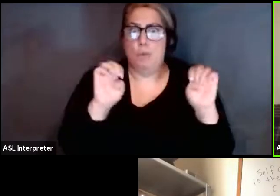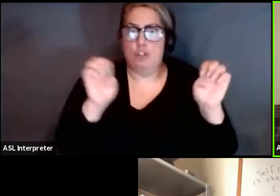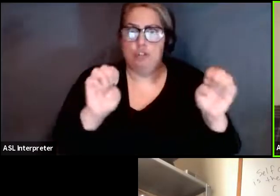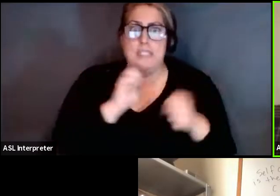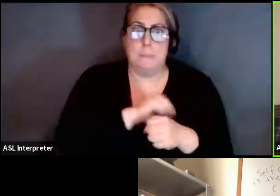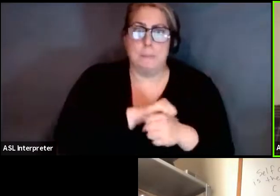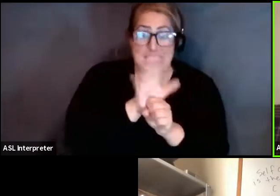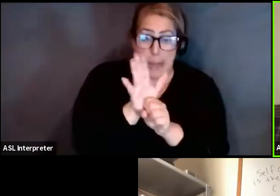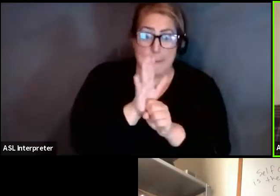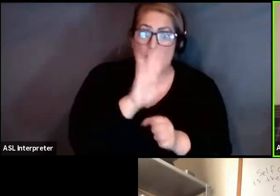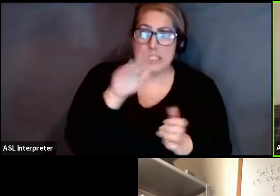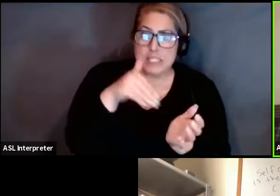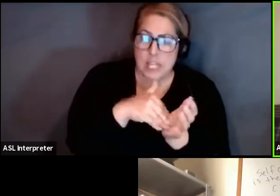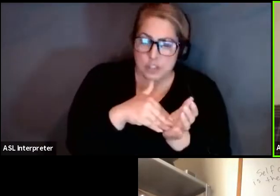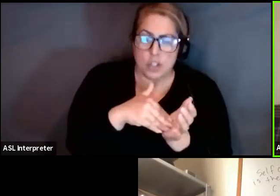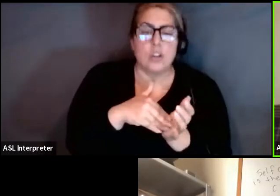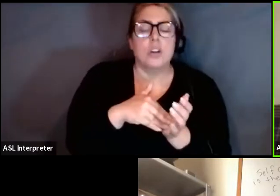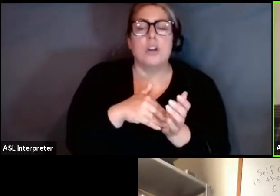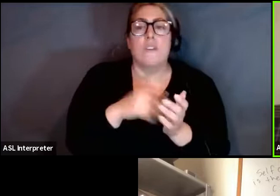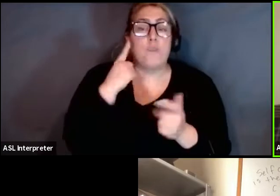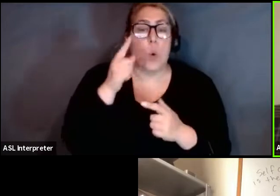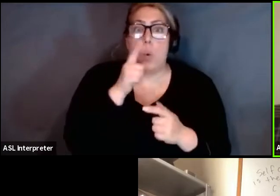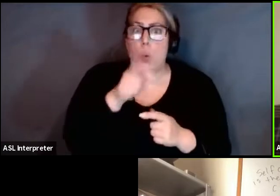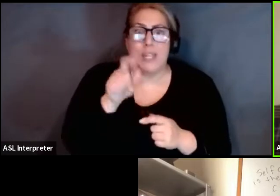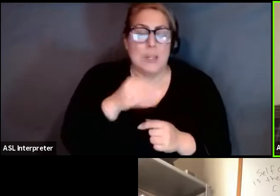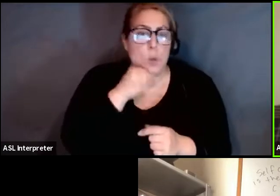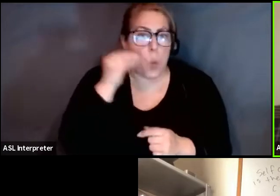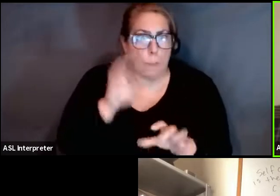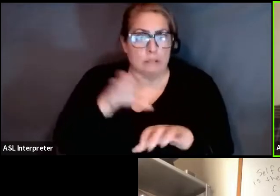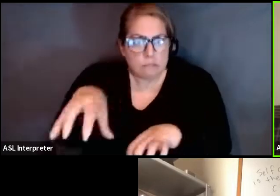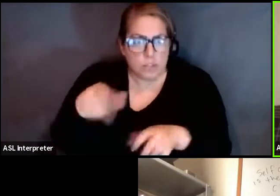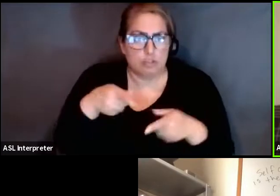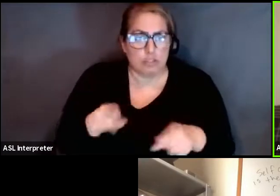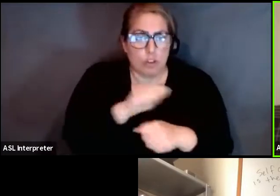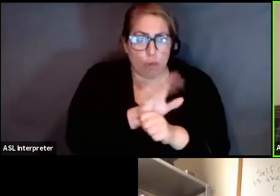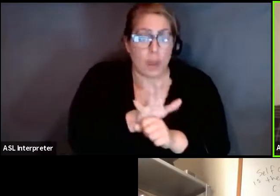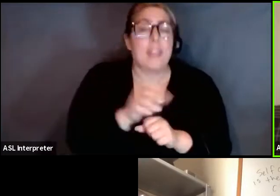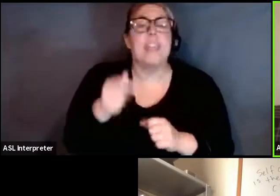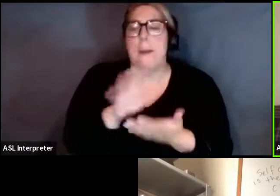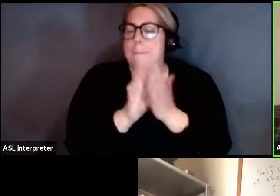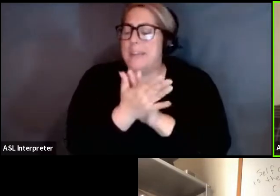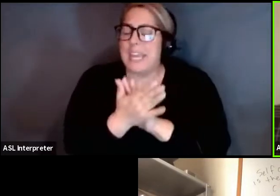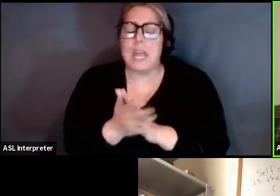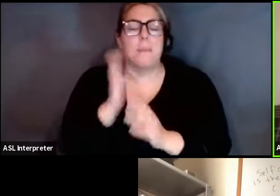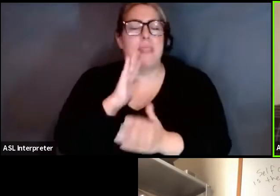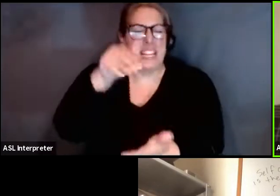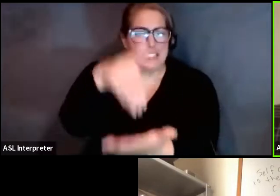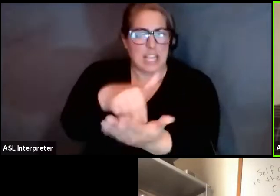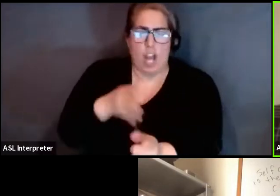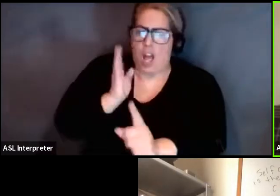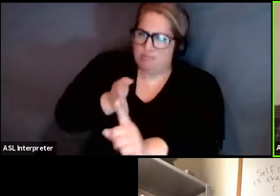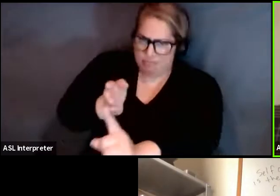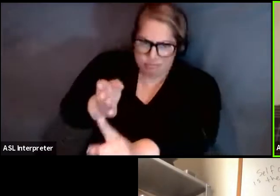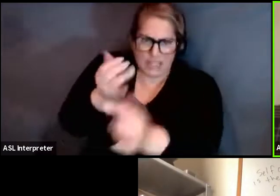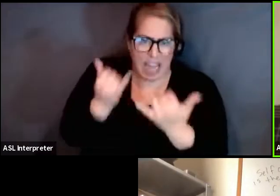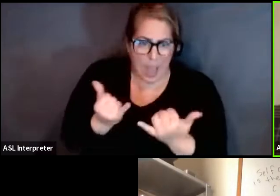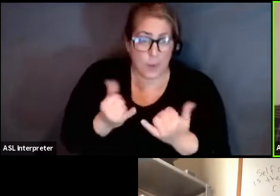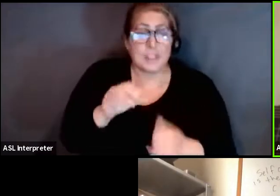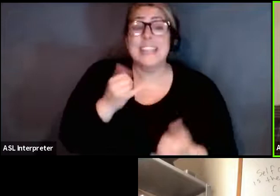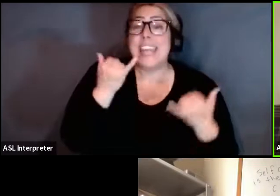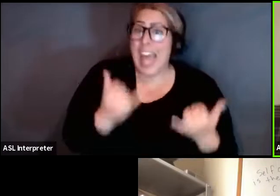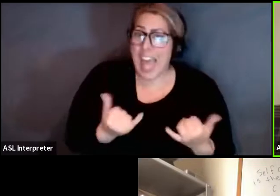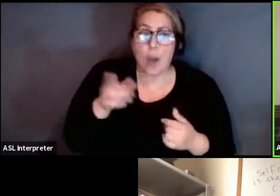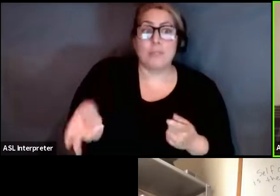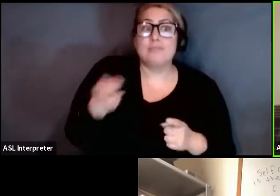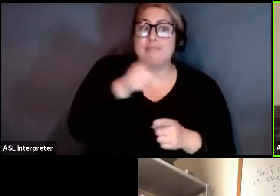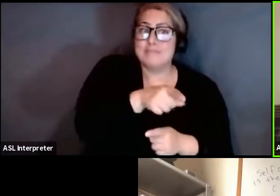became a lightning rod for community opposition. Shams is now housed happily, but he has